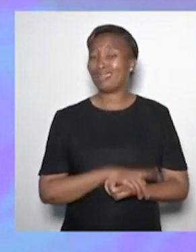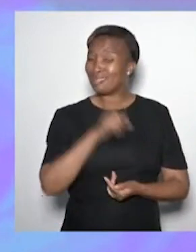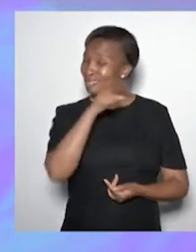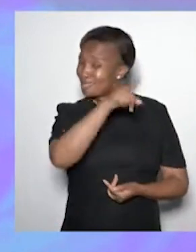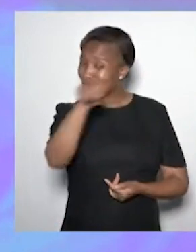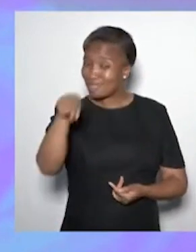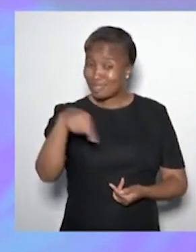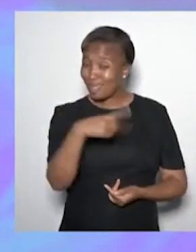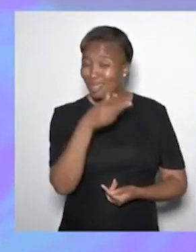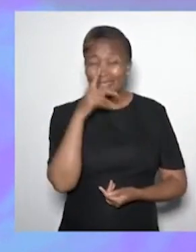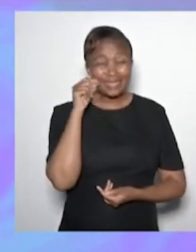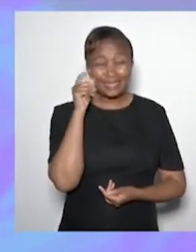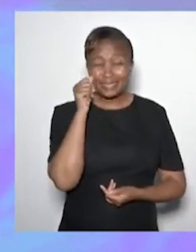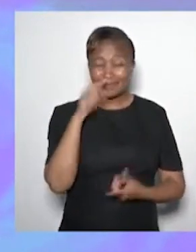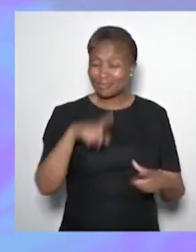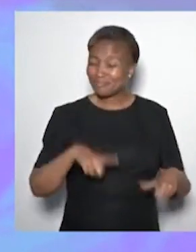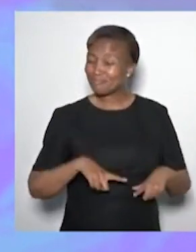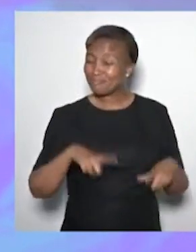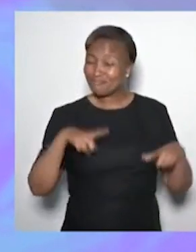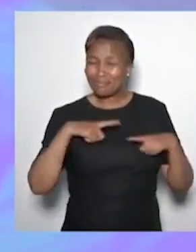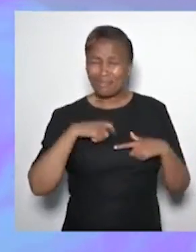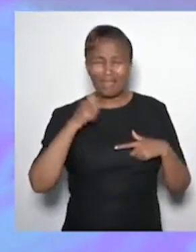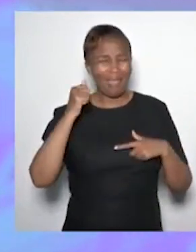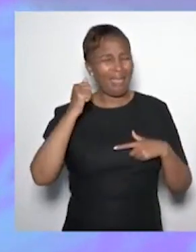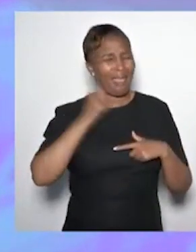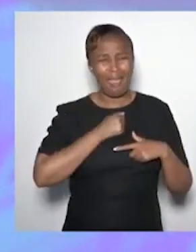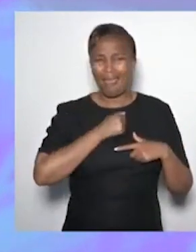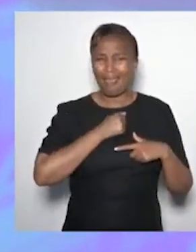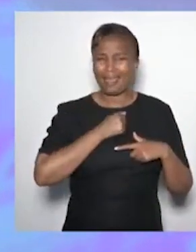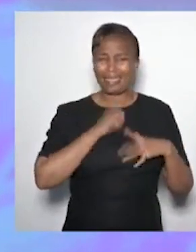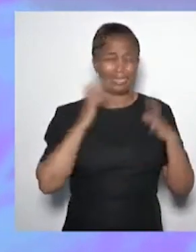Kirunabana, whose life is highly controversial.